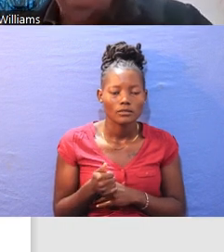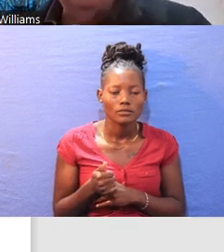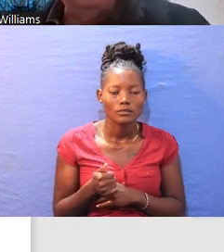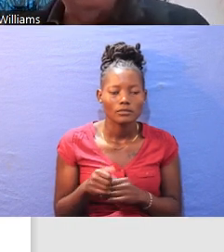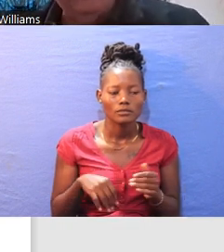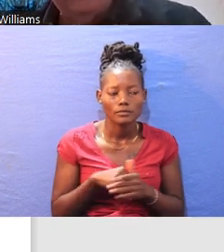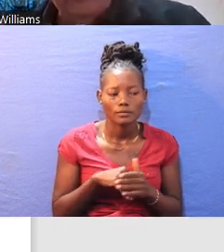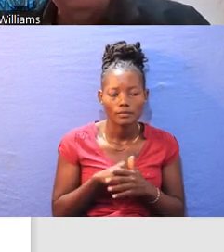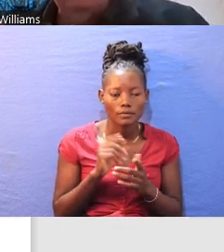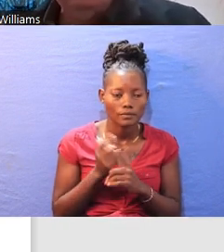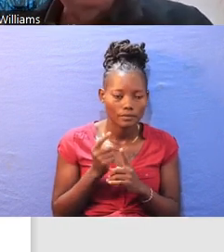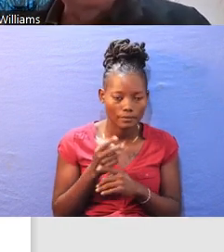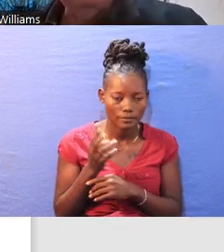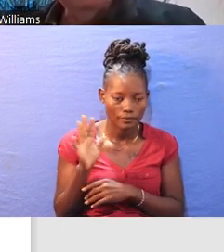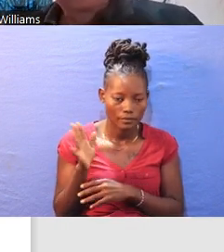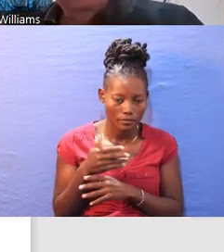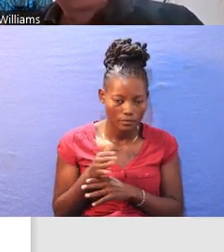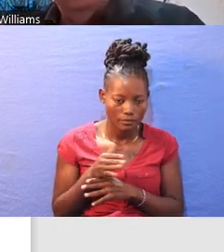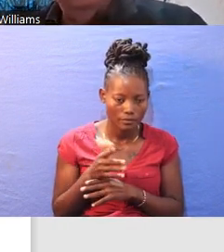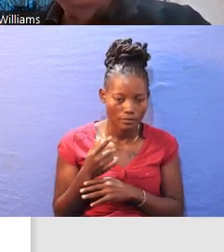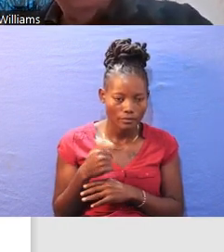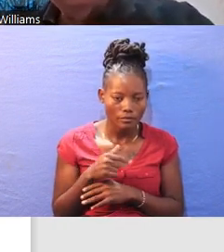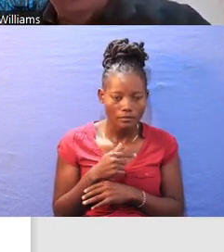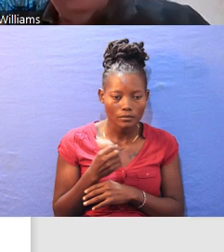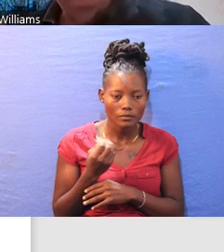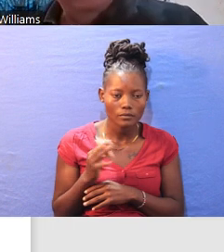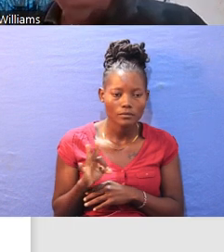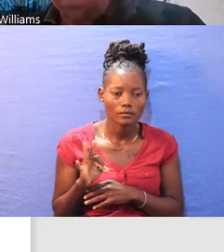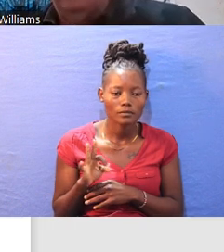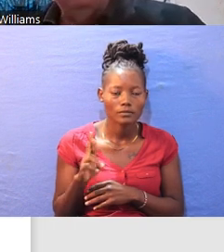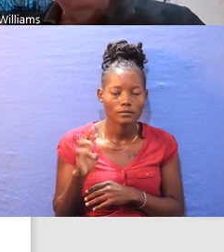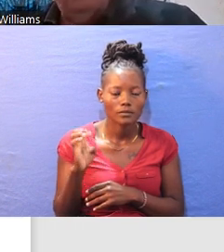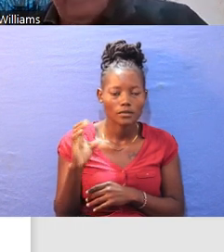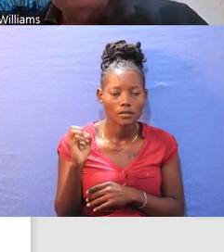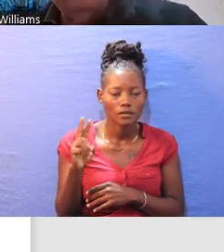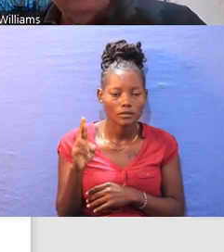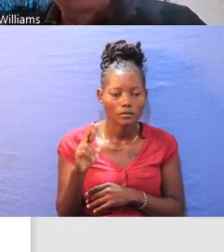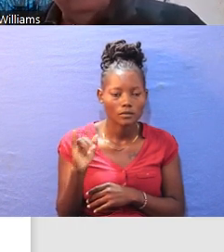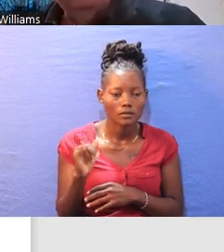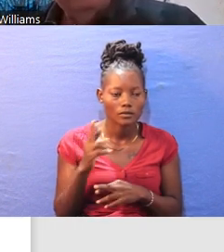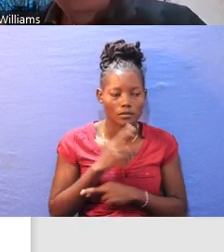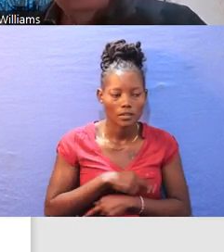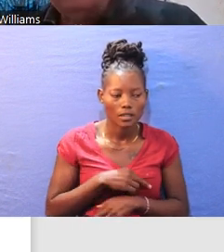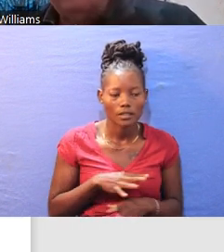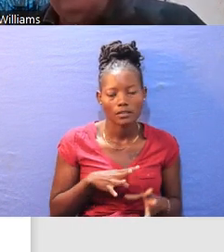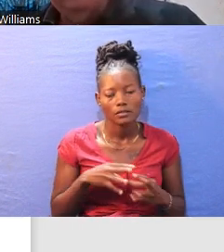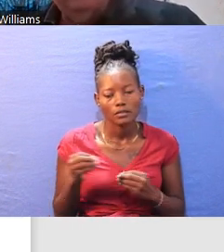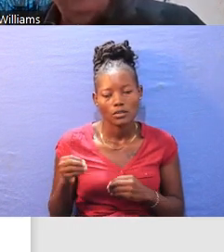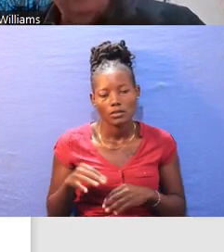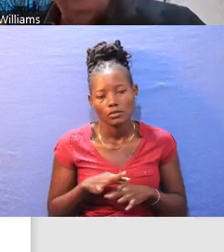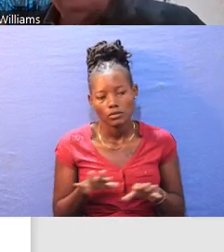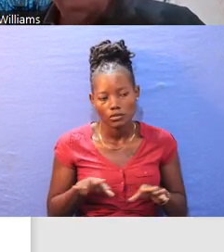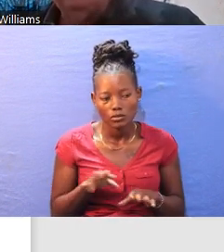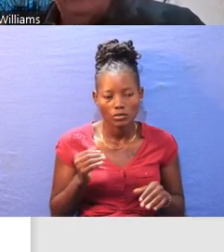for you. If you're soccer, it'd be different. Thursday, we took off, or active recovery. Sometimes we would get in